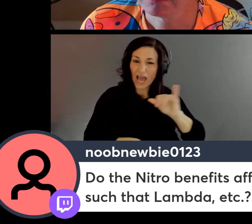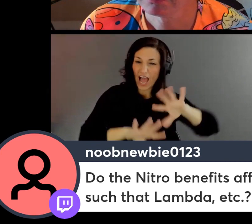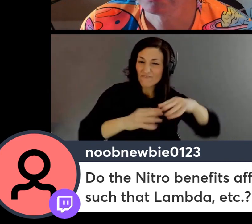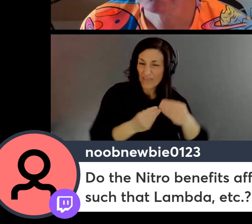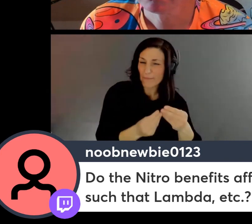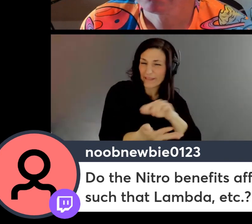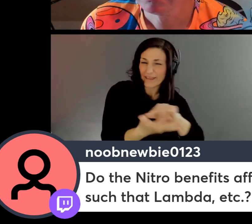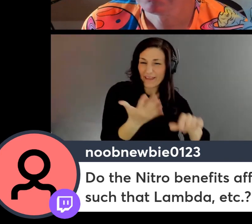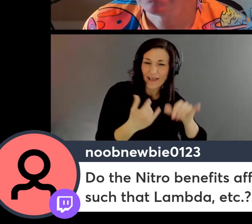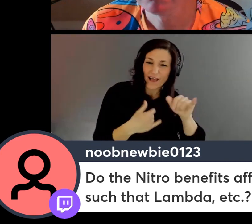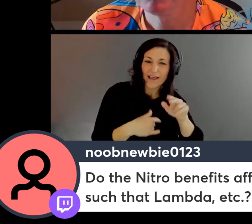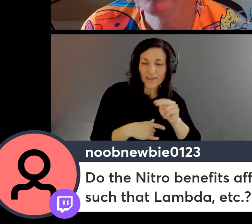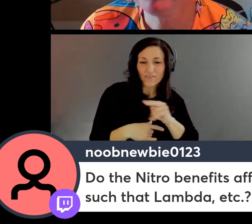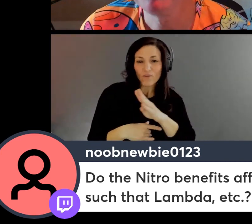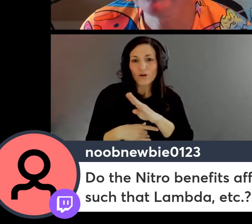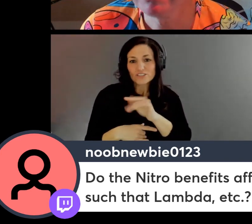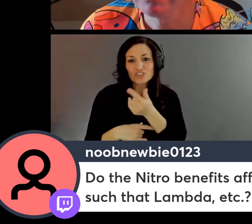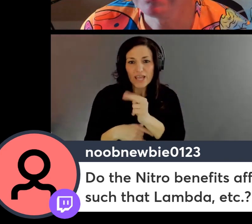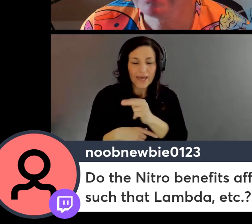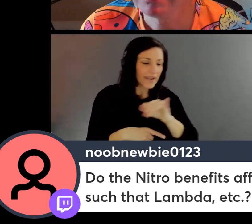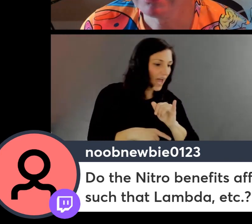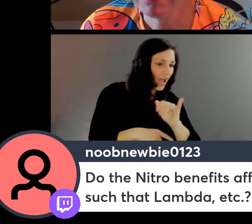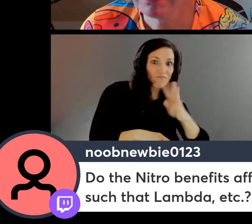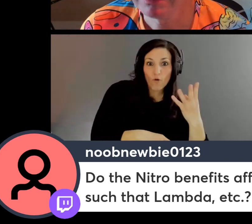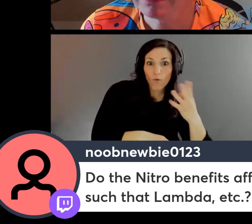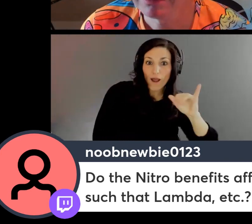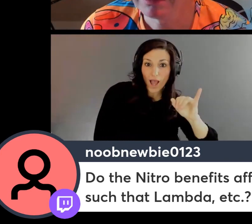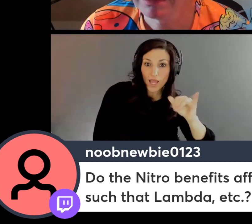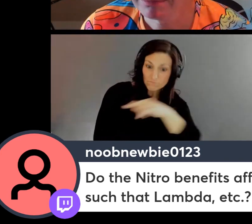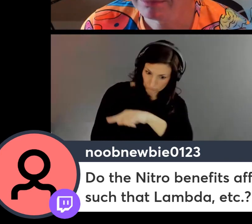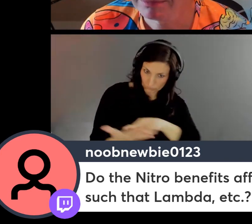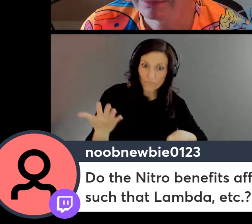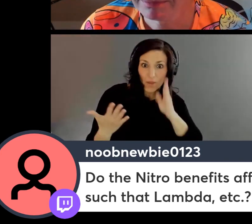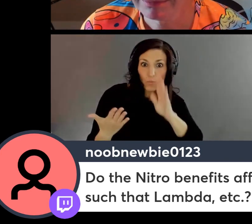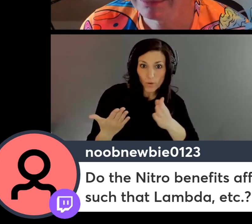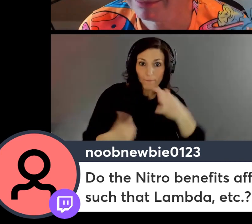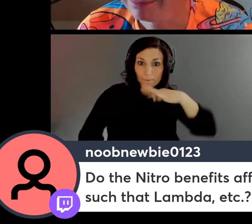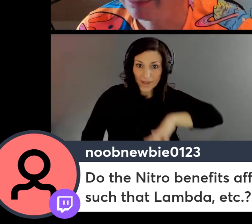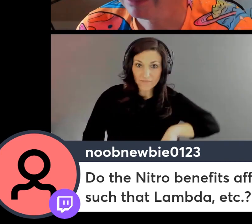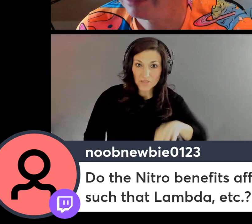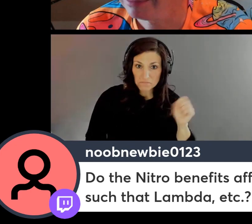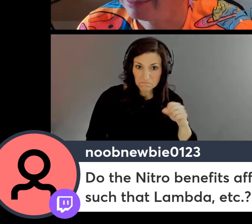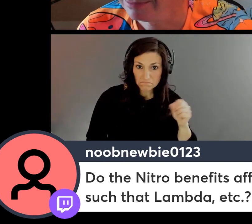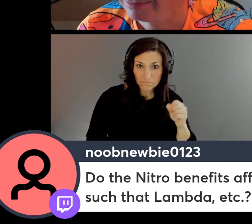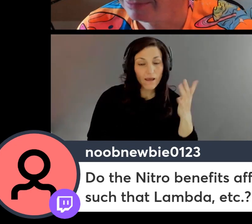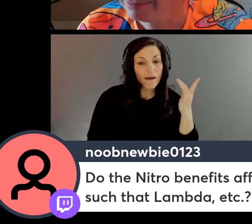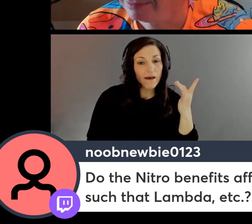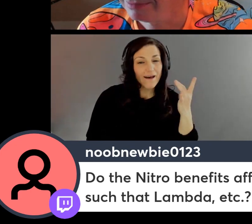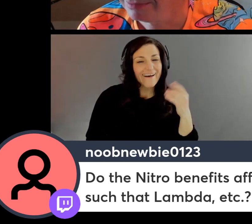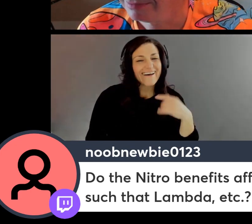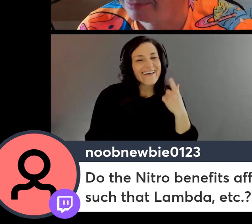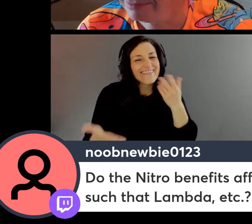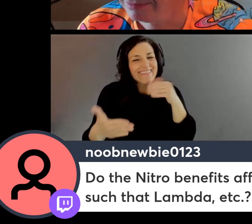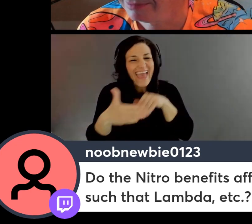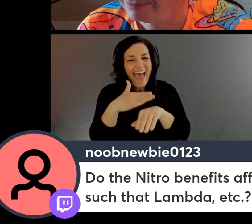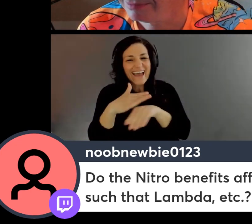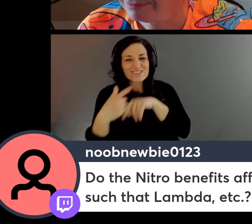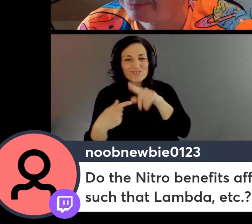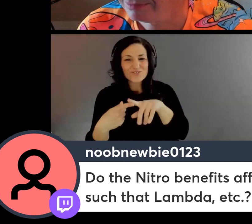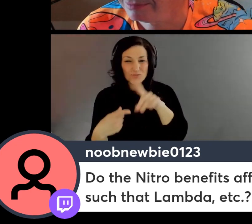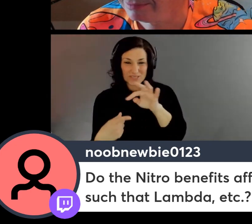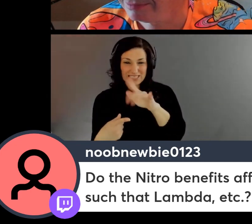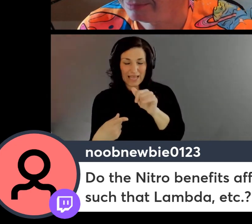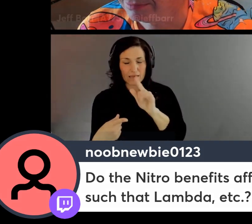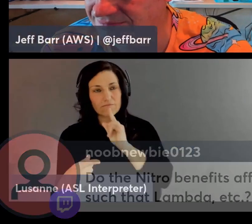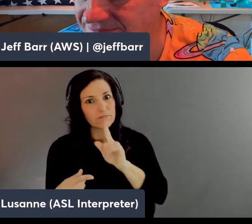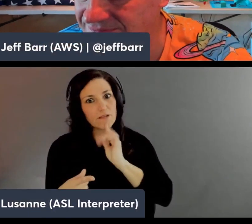the IM4GN, IS4GN, and I4I, then yes, they would benefit because the access to data is going to be